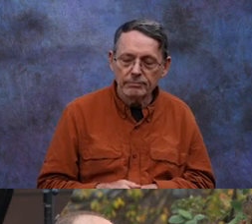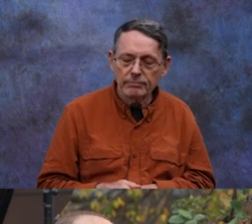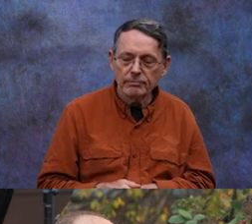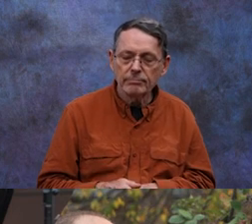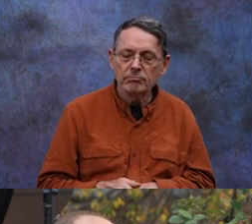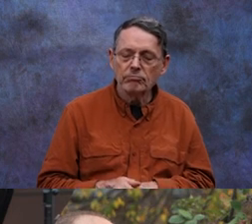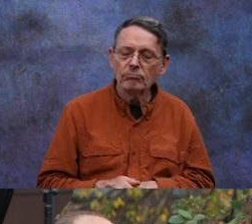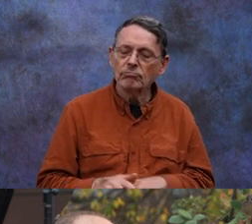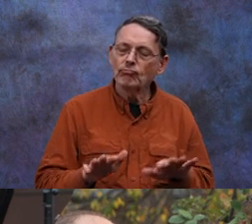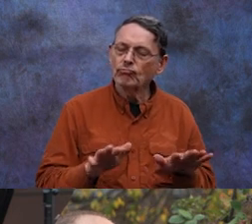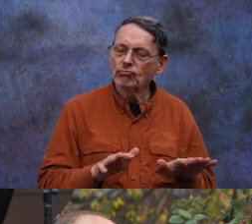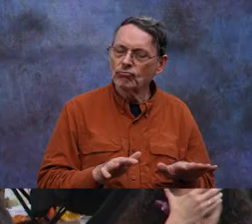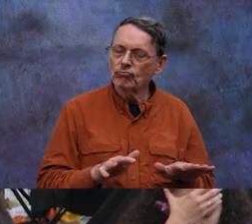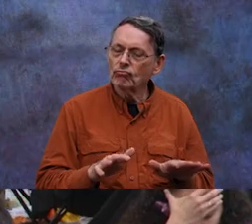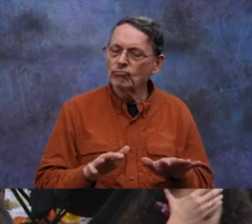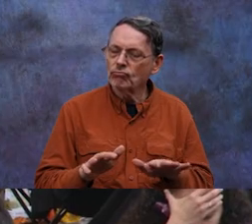Take your time.